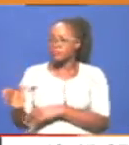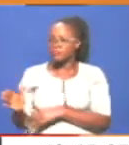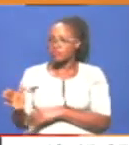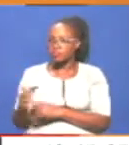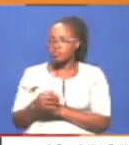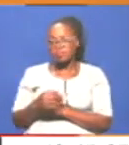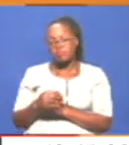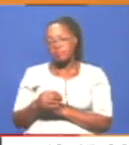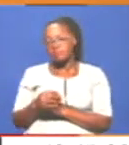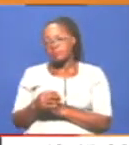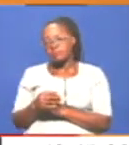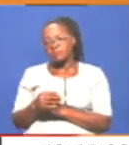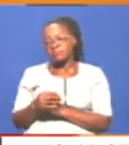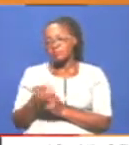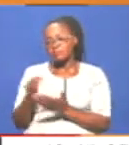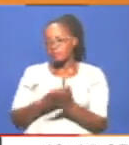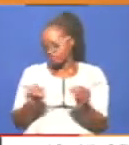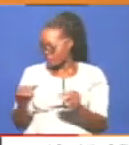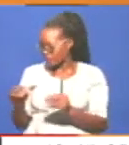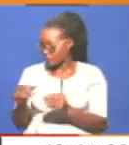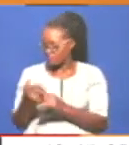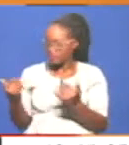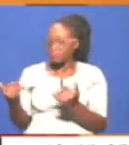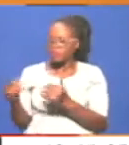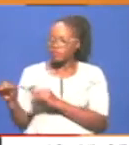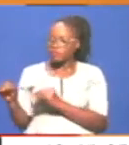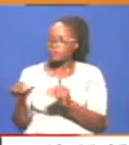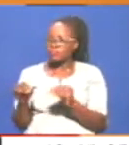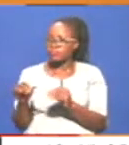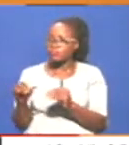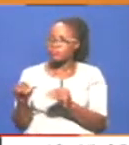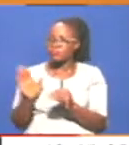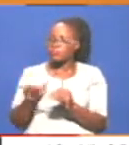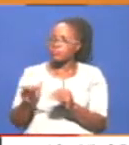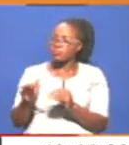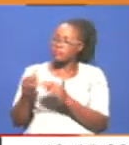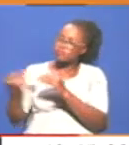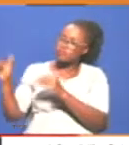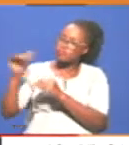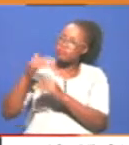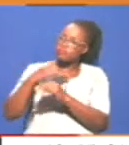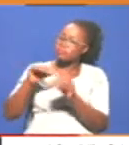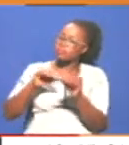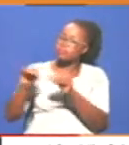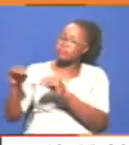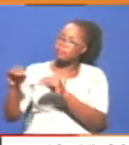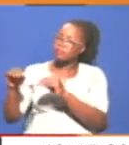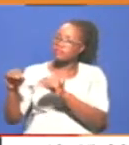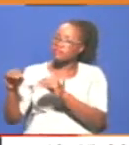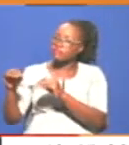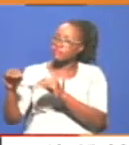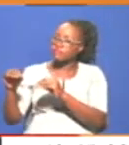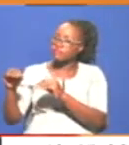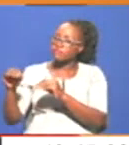some gravitate from say, okay, now I've reached the woman grandmaster, now I want to move to the to be a grandmaster, an